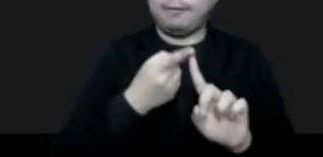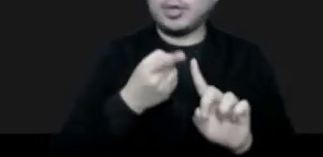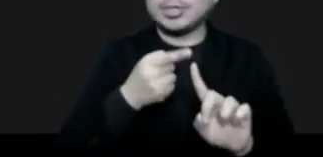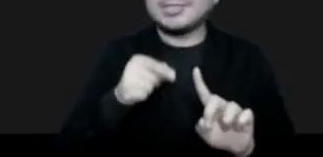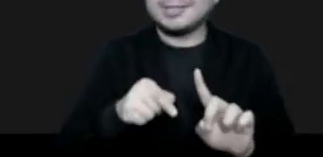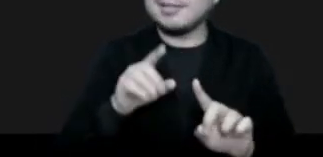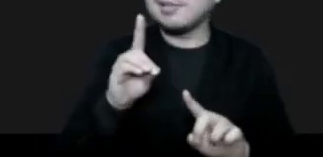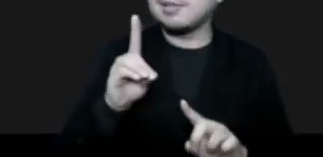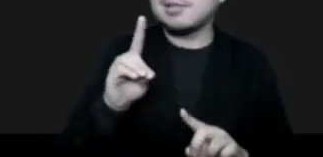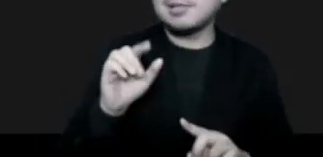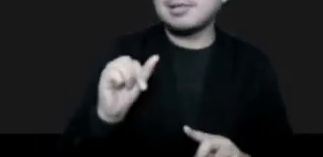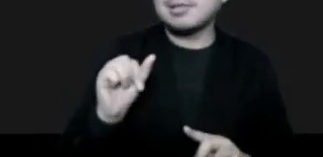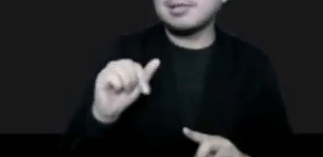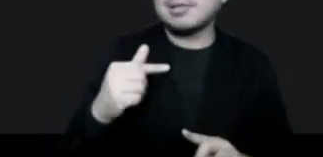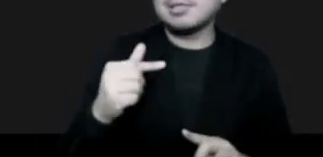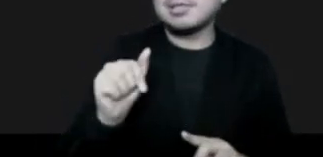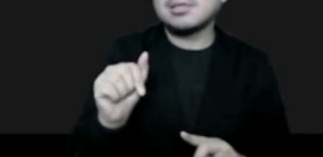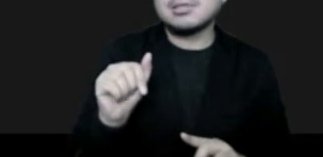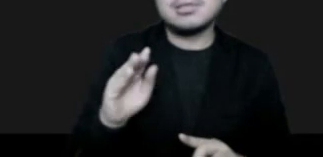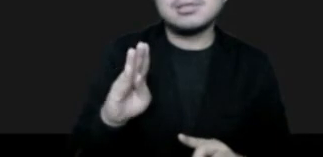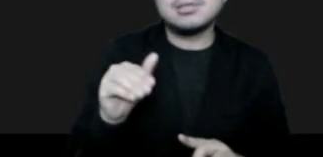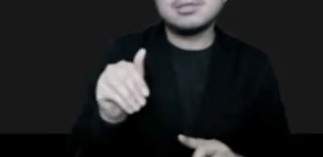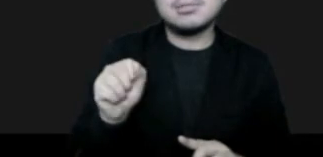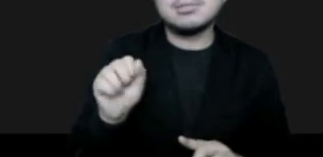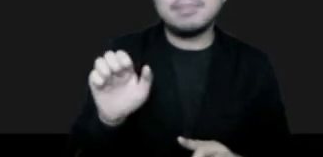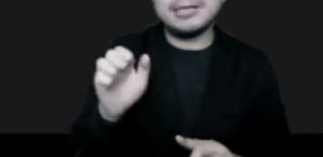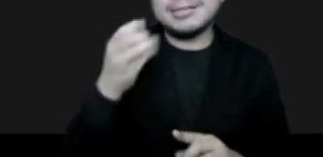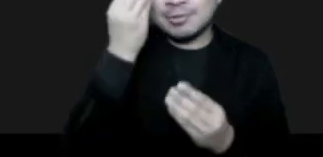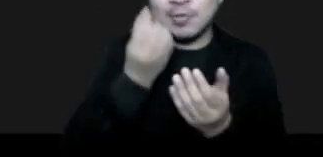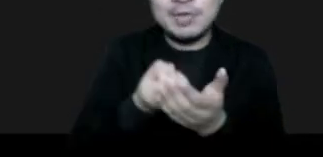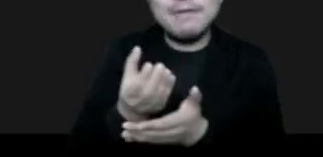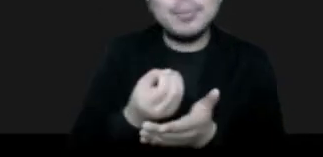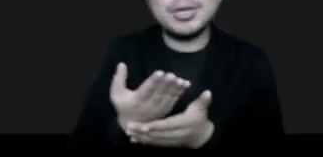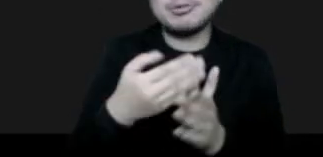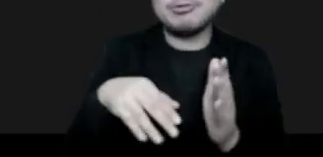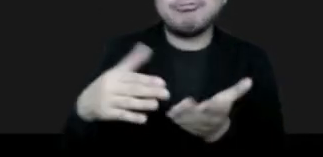correct information that was lacking, and at the moment we haven't